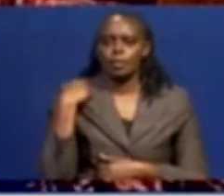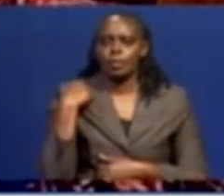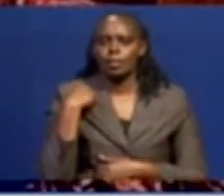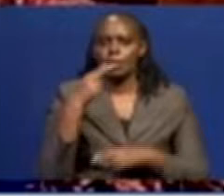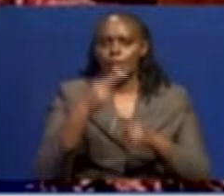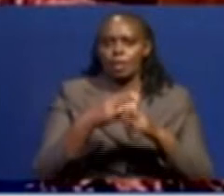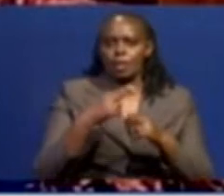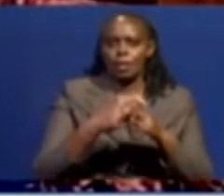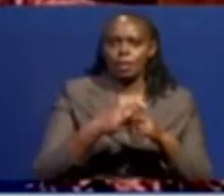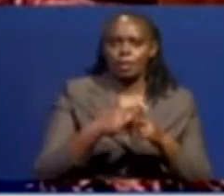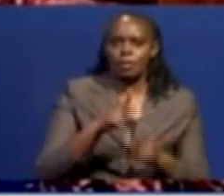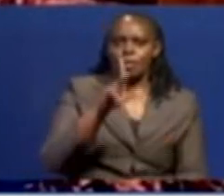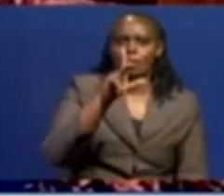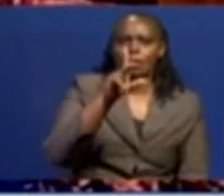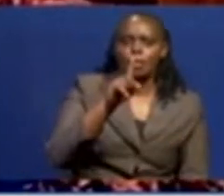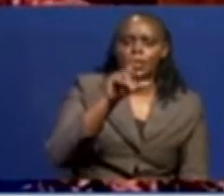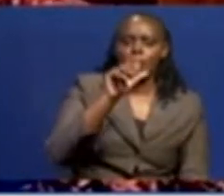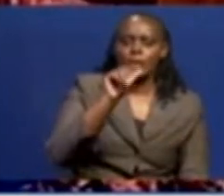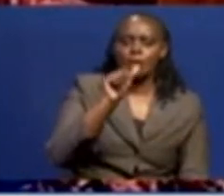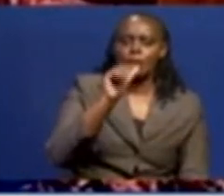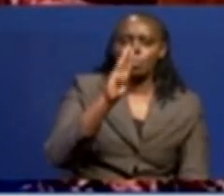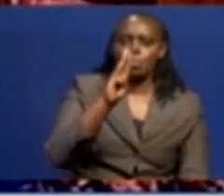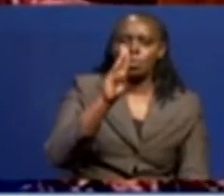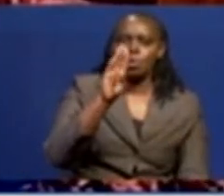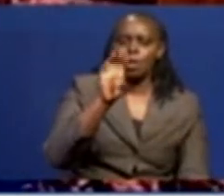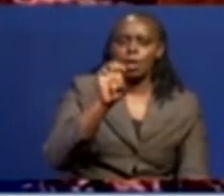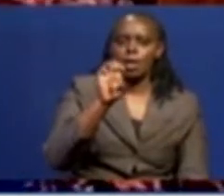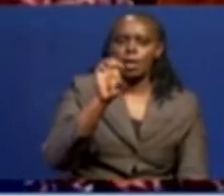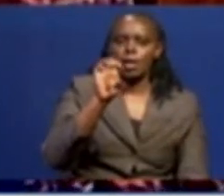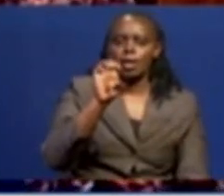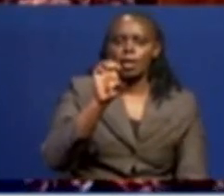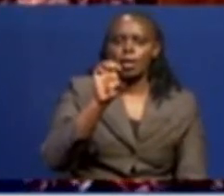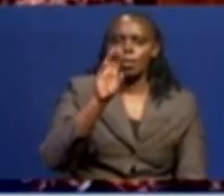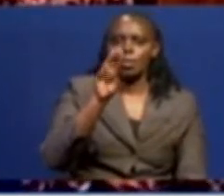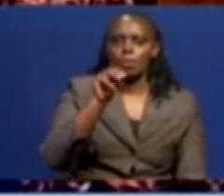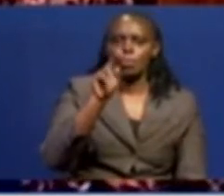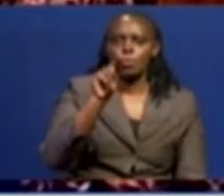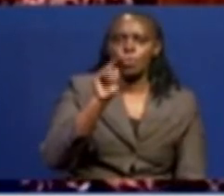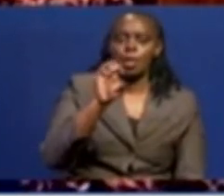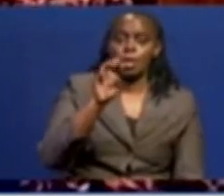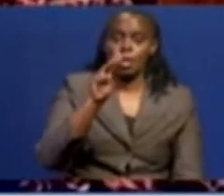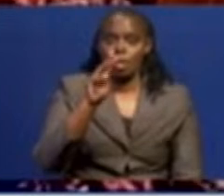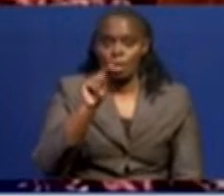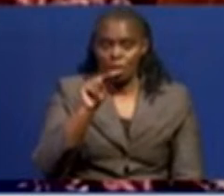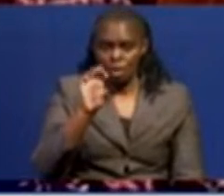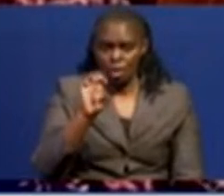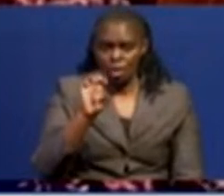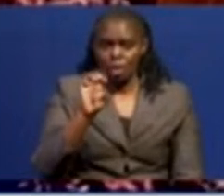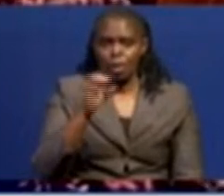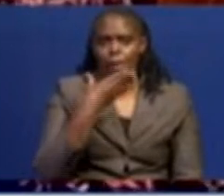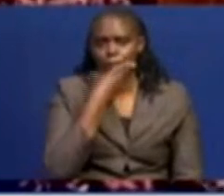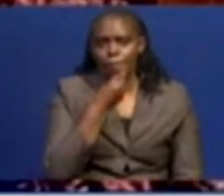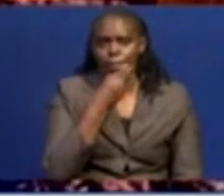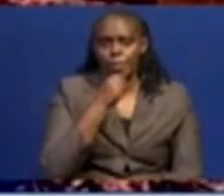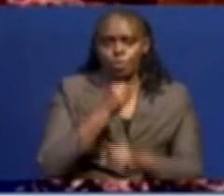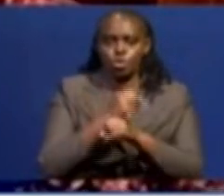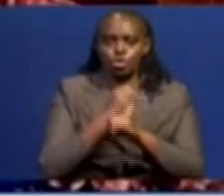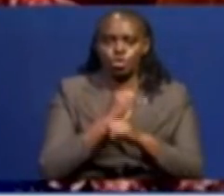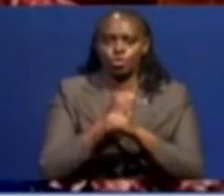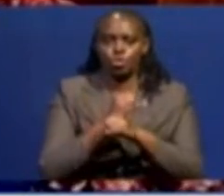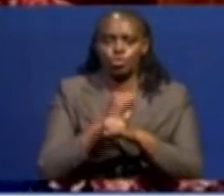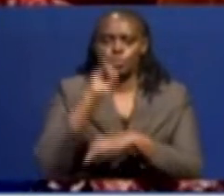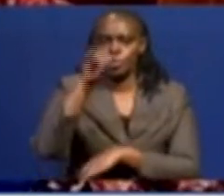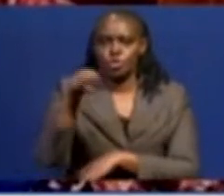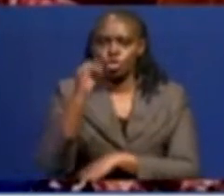one is lacking, yes. The name is Kabuae Munene Eric. Kabuae Munene Eric, a male. Yes. A male.